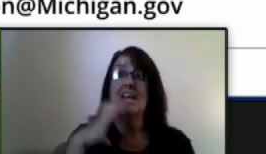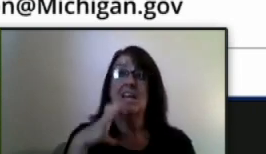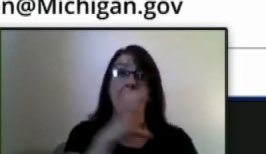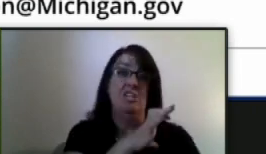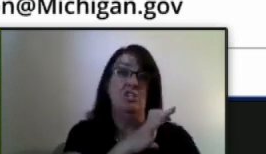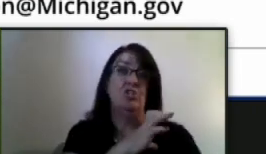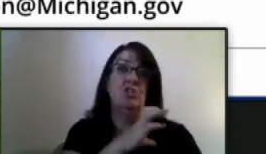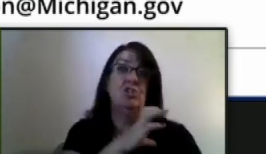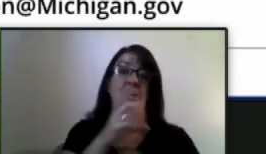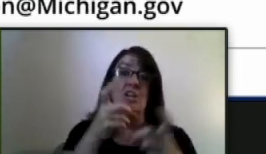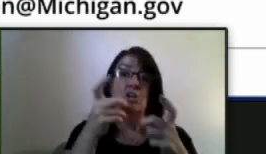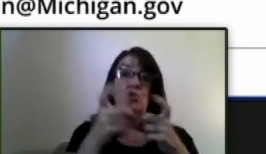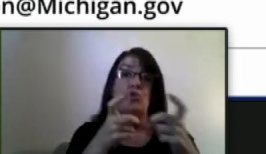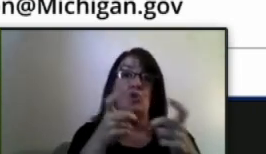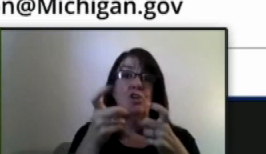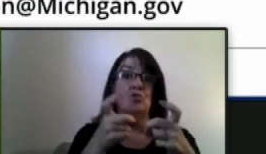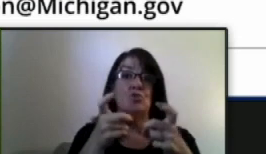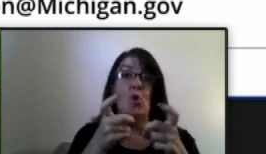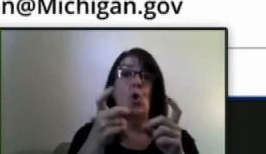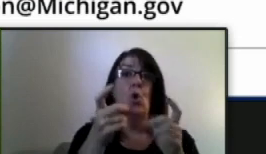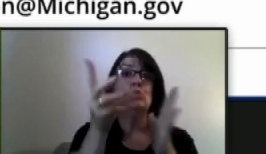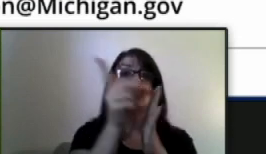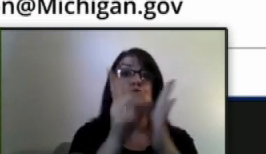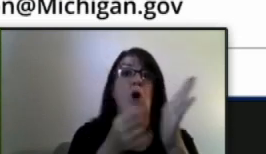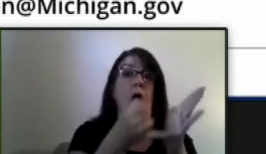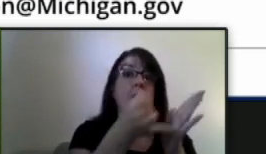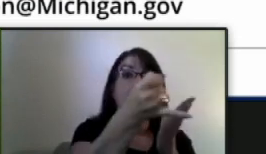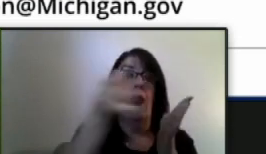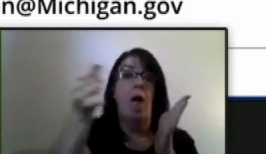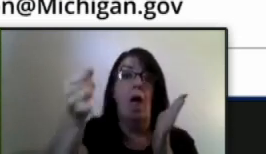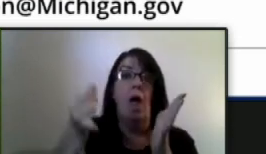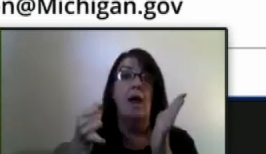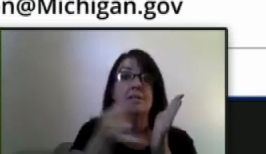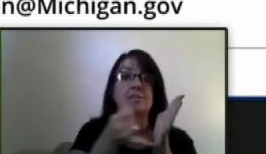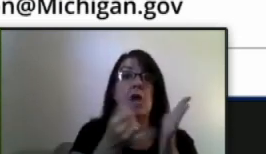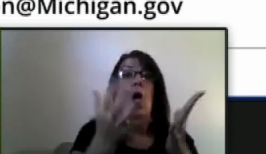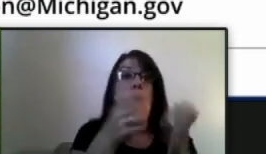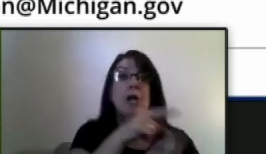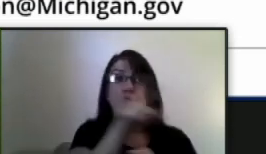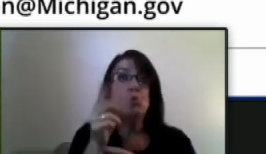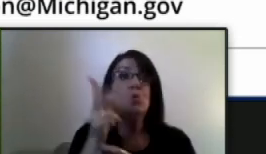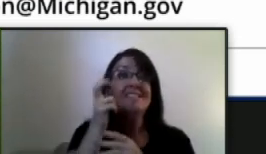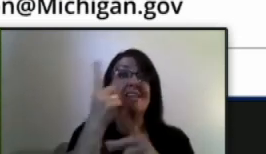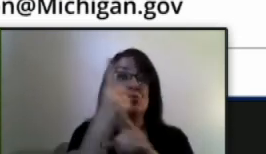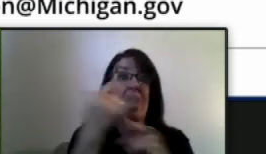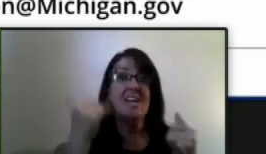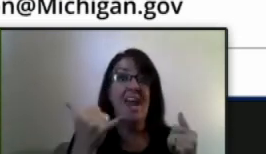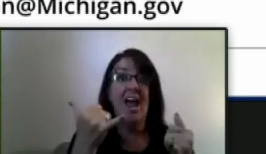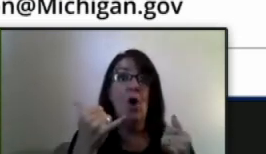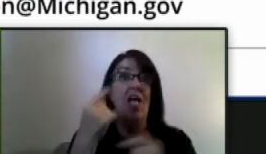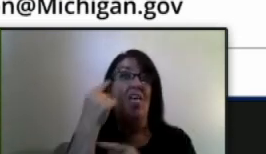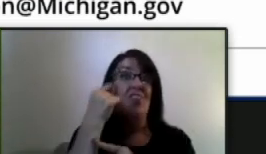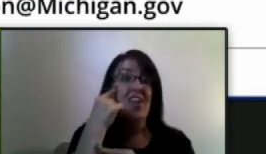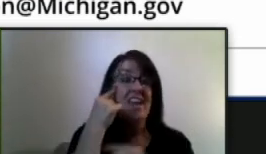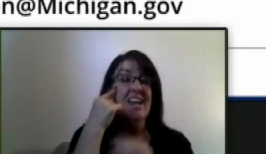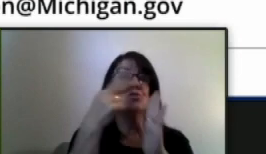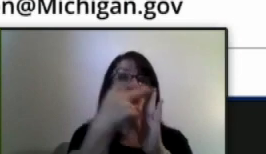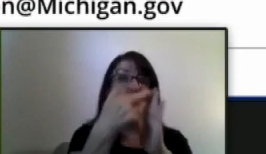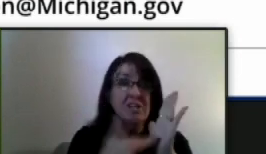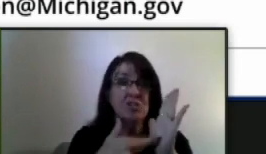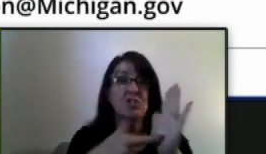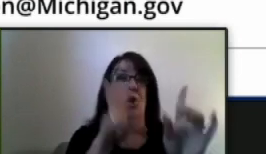in charge of drawing district lines. And we want you listening right now, to consider signing up and